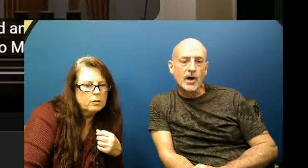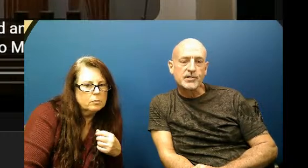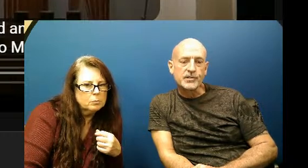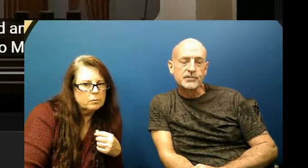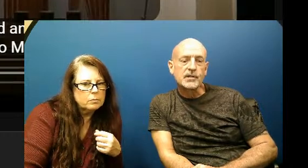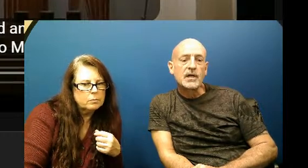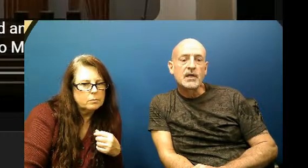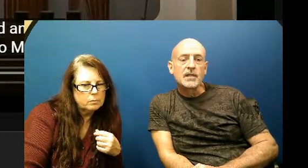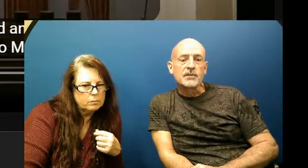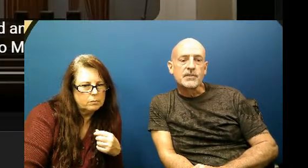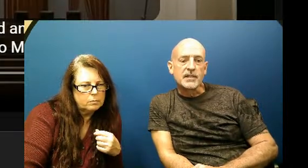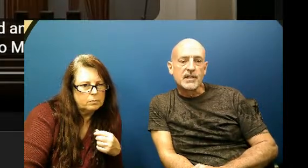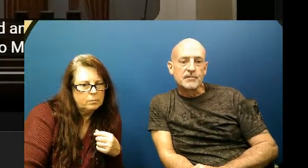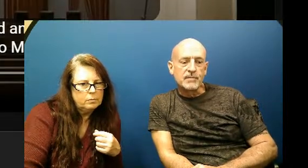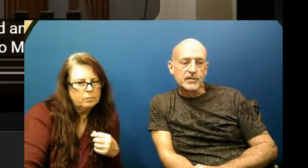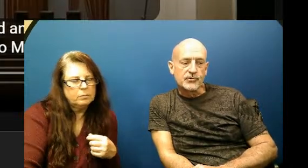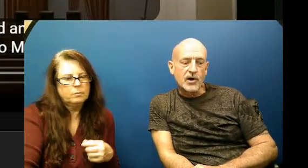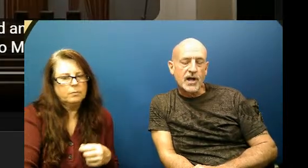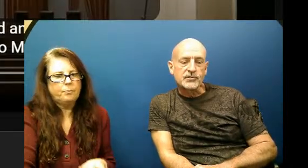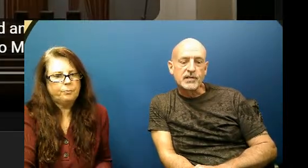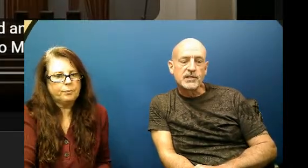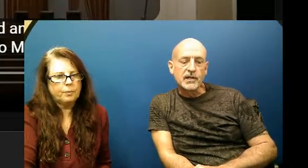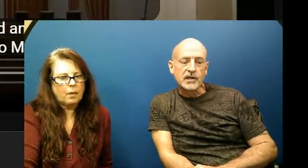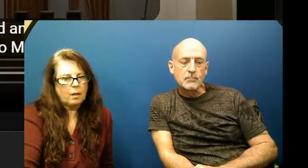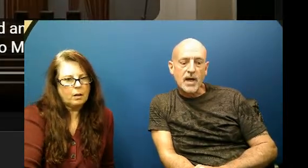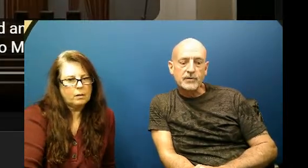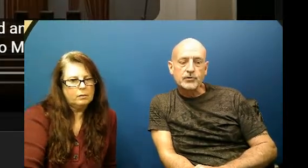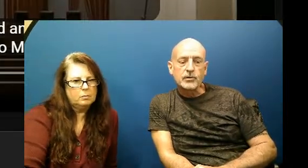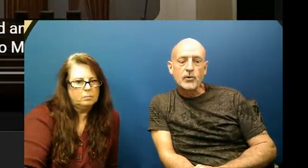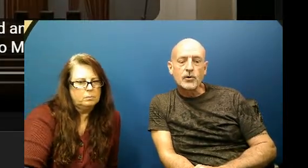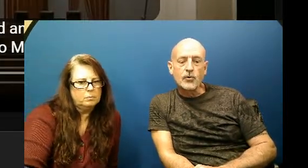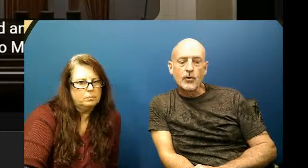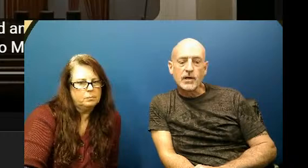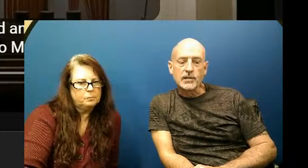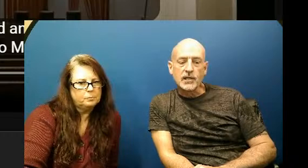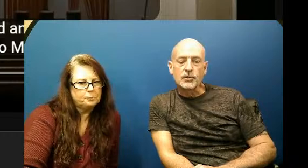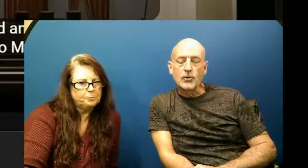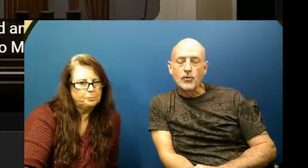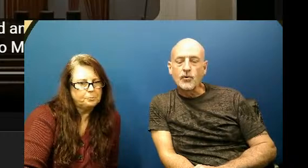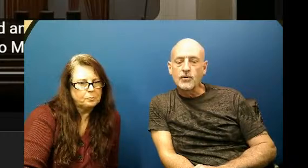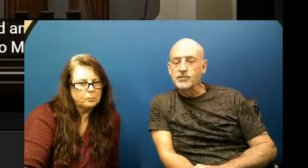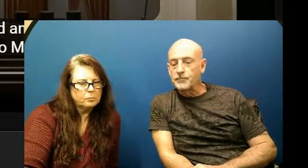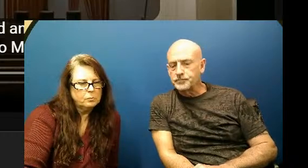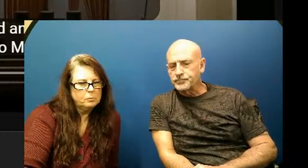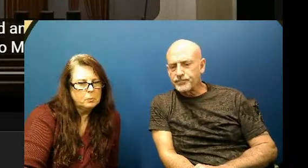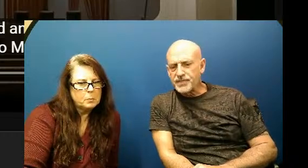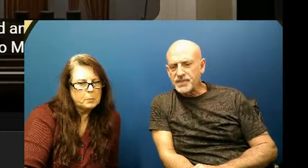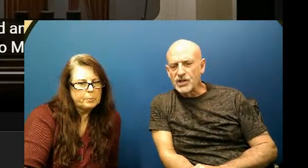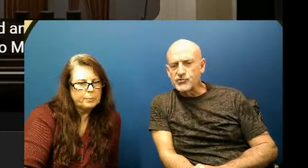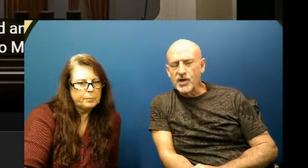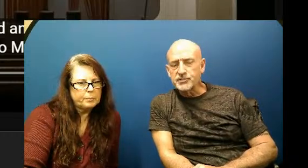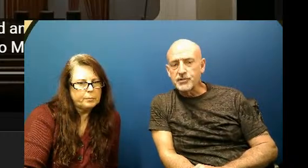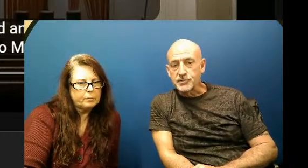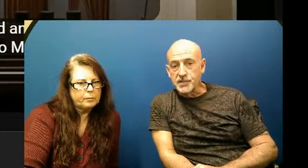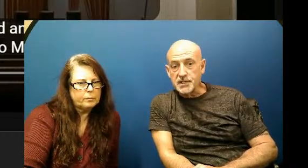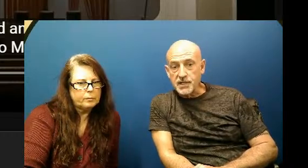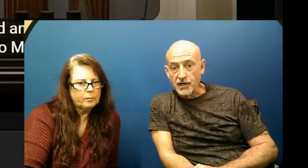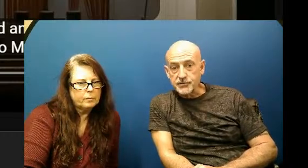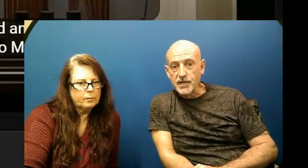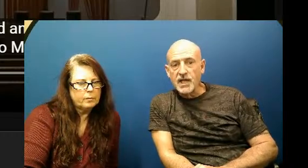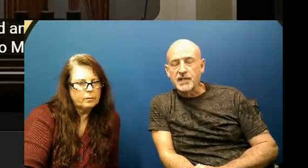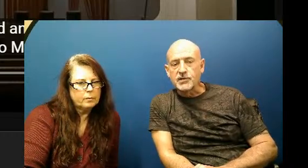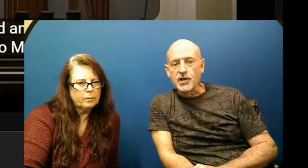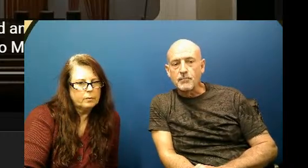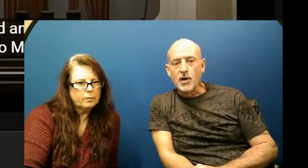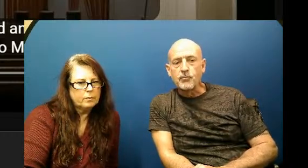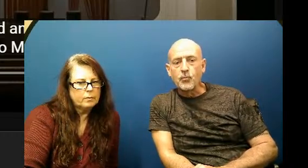factual questions that need to be addressed. They need to kick it back to the lower court and let the lower courts address those